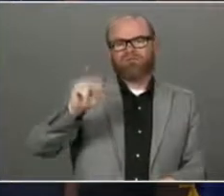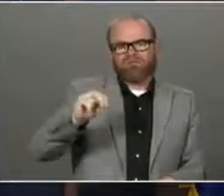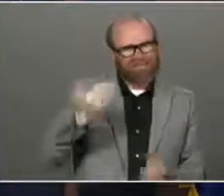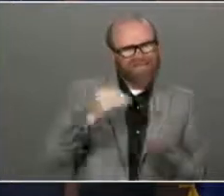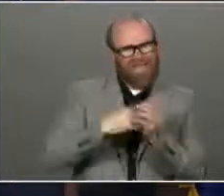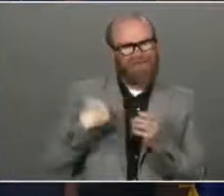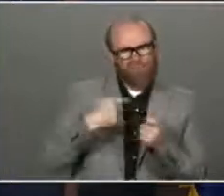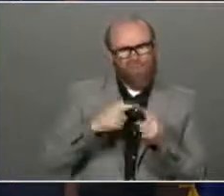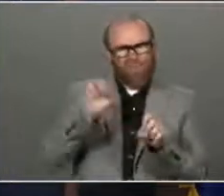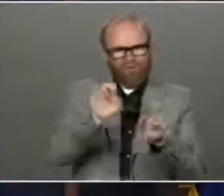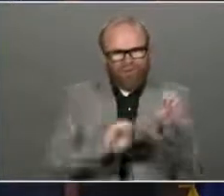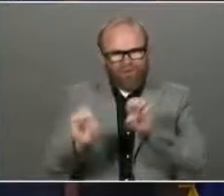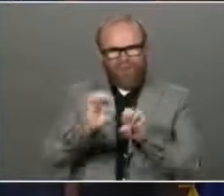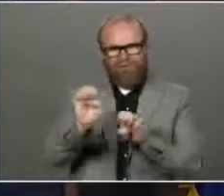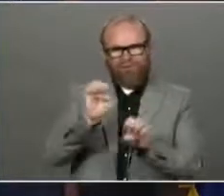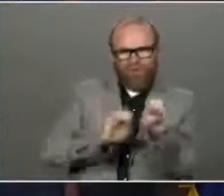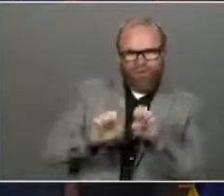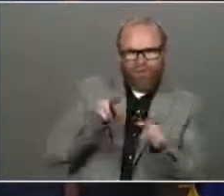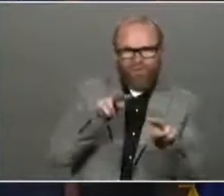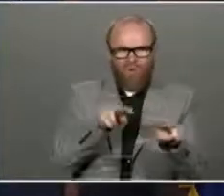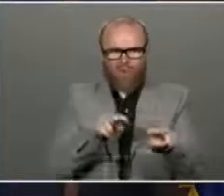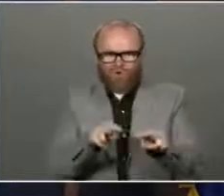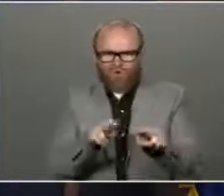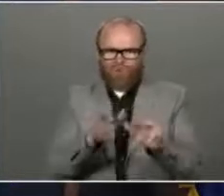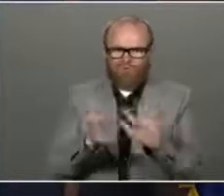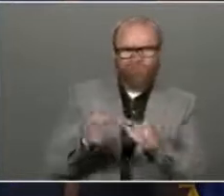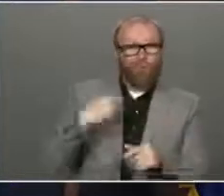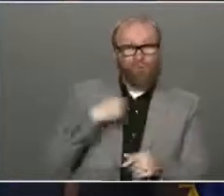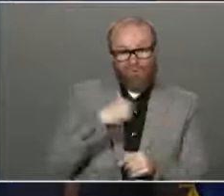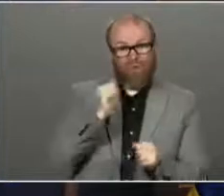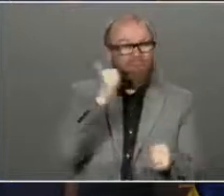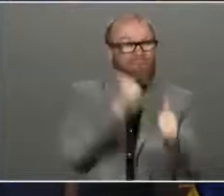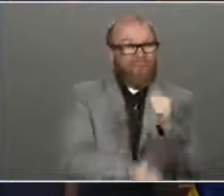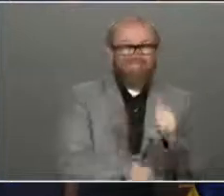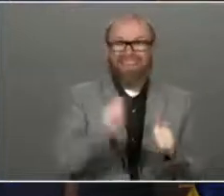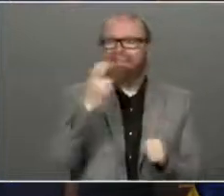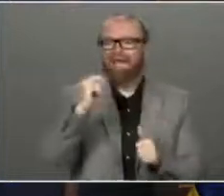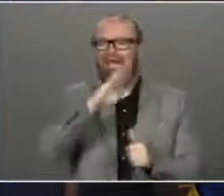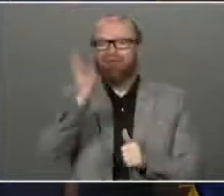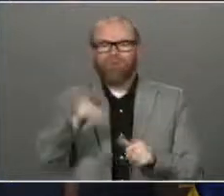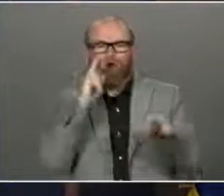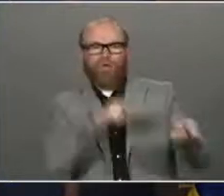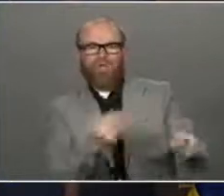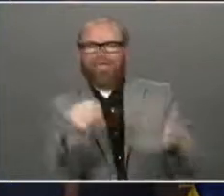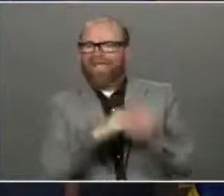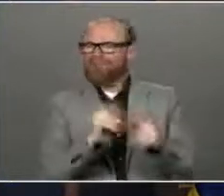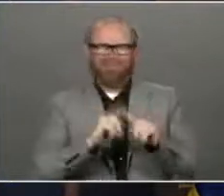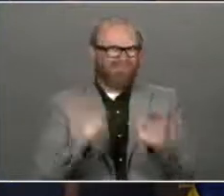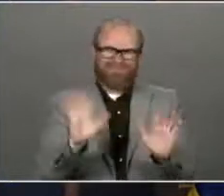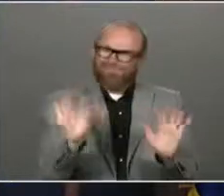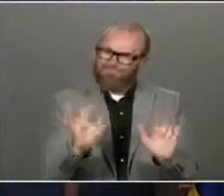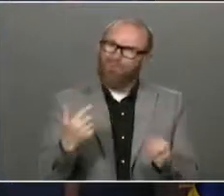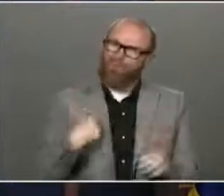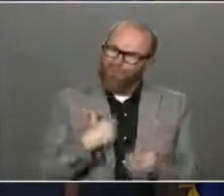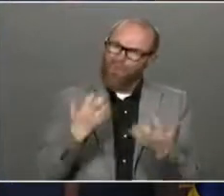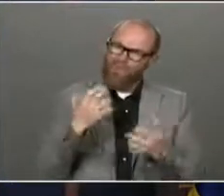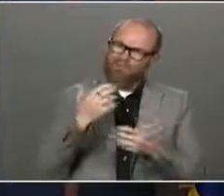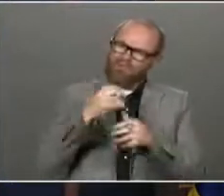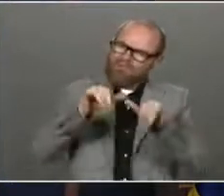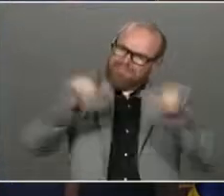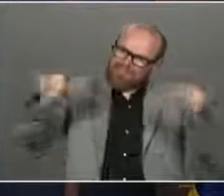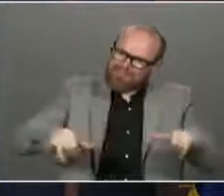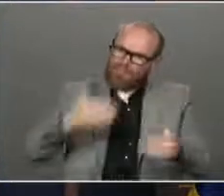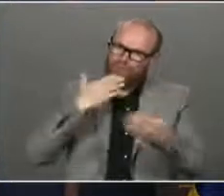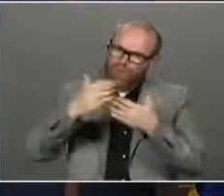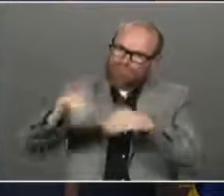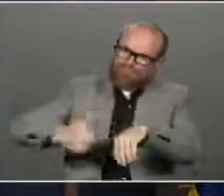We could have passed this and just been done with it and said we're not talking about it anymore. That would not have been good for patients. It would have not been good for the state. And